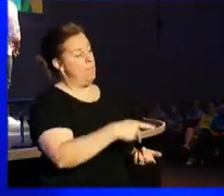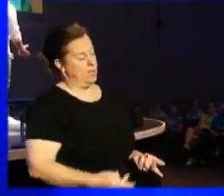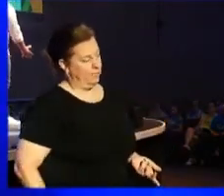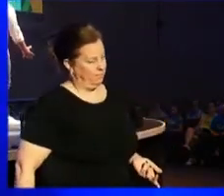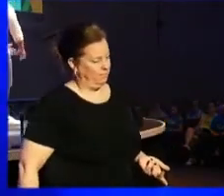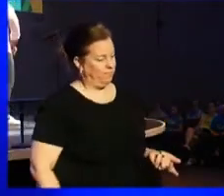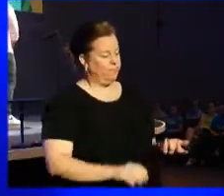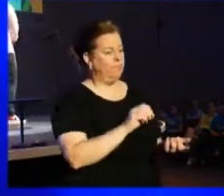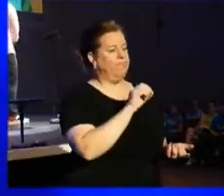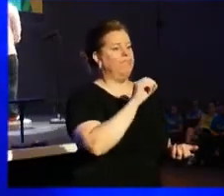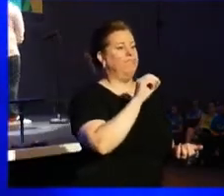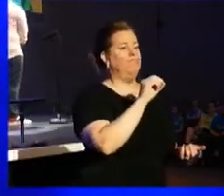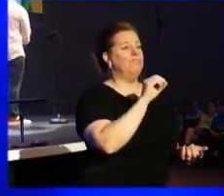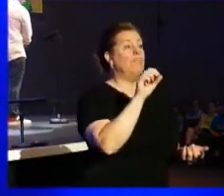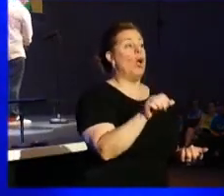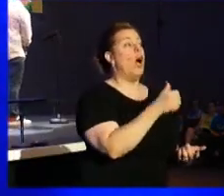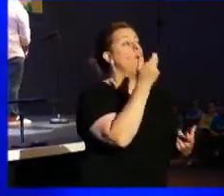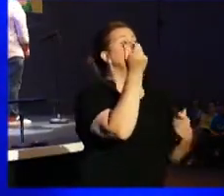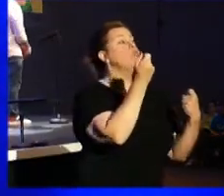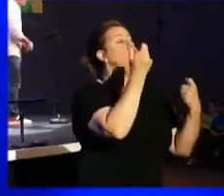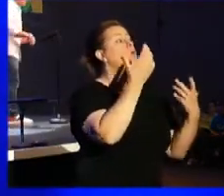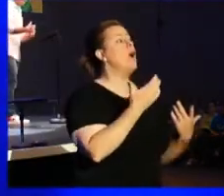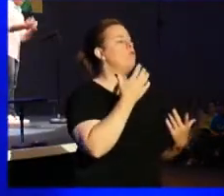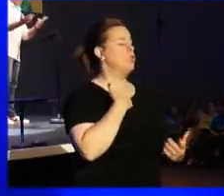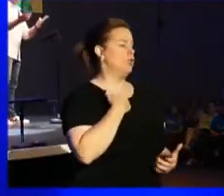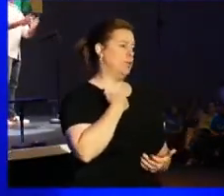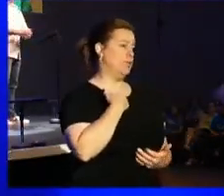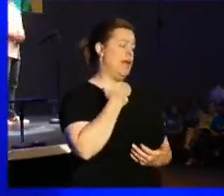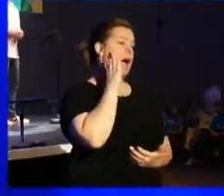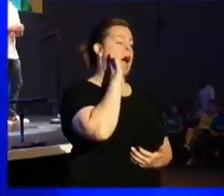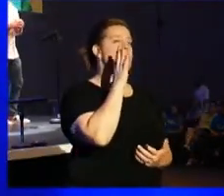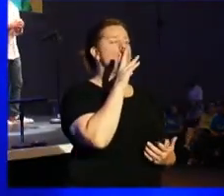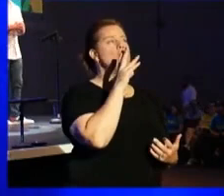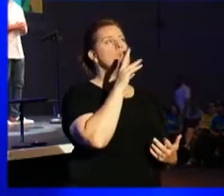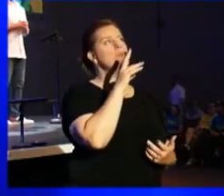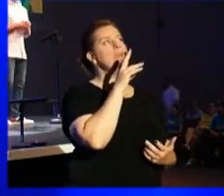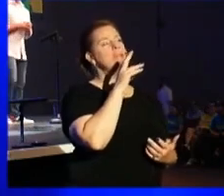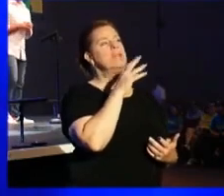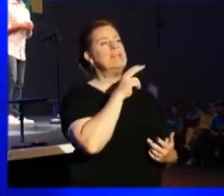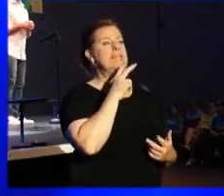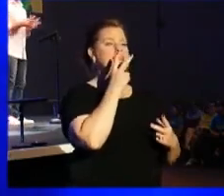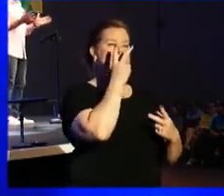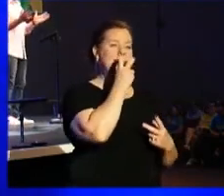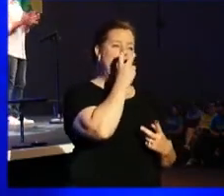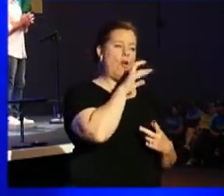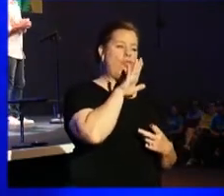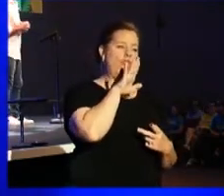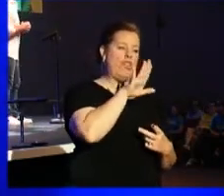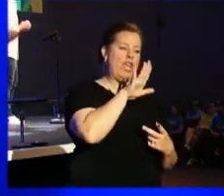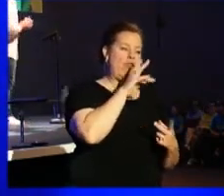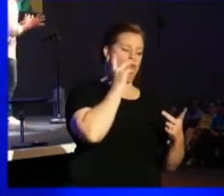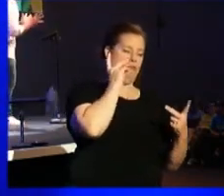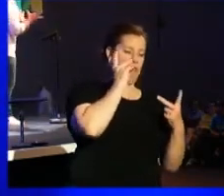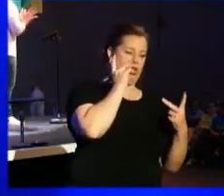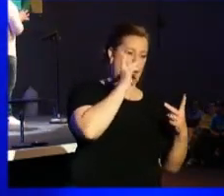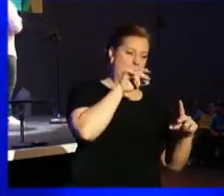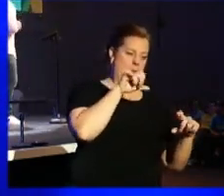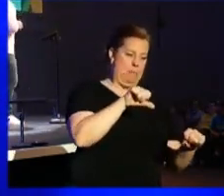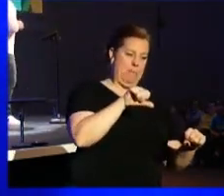or other drivers. I would question their visual capabilities or whether anyone's ever driven a car